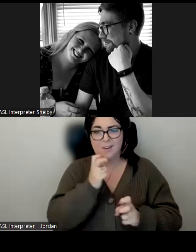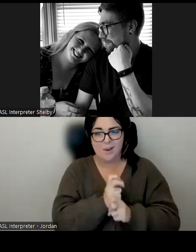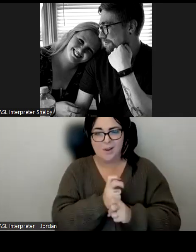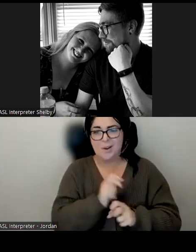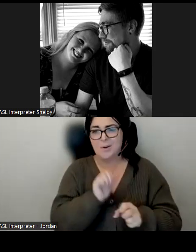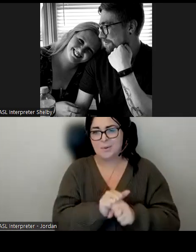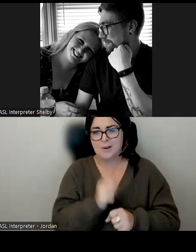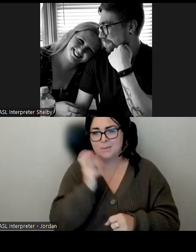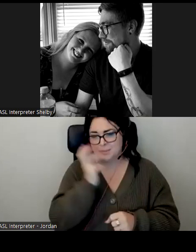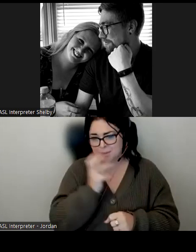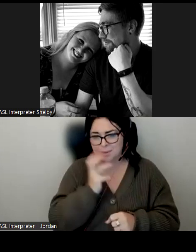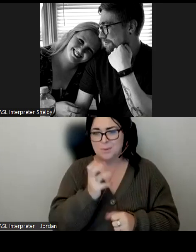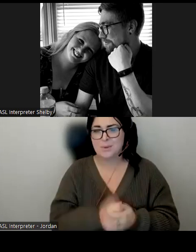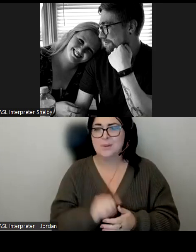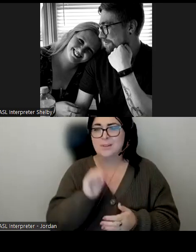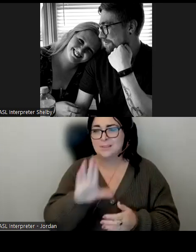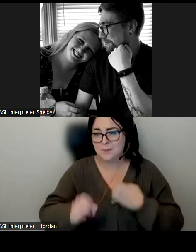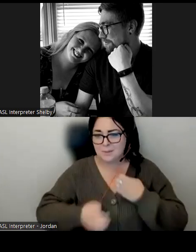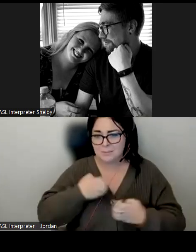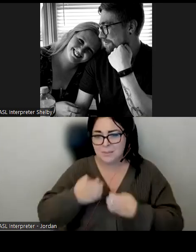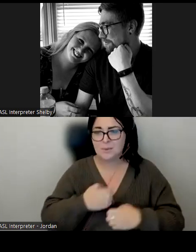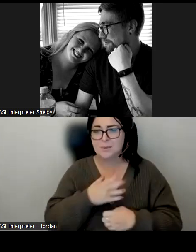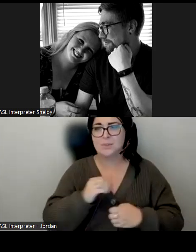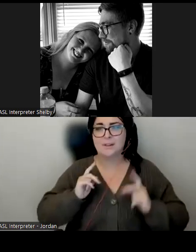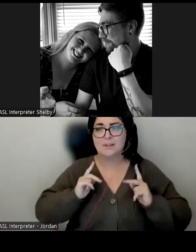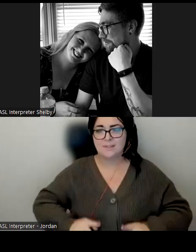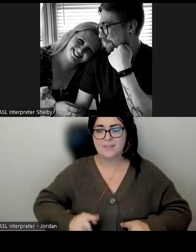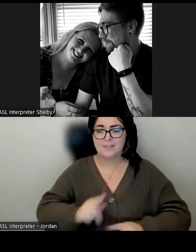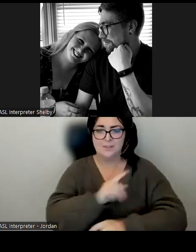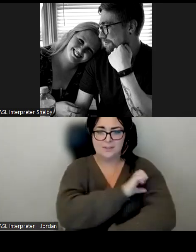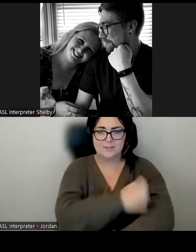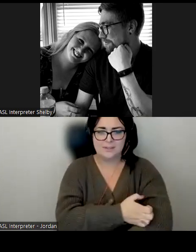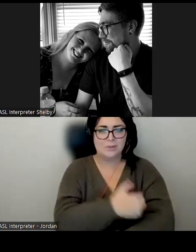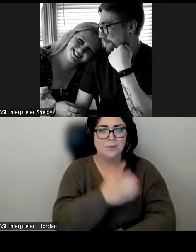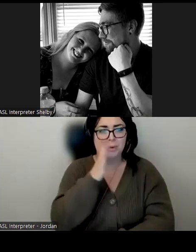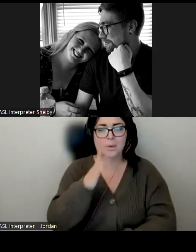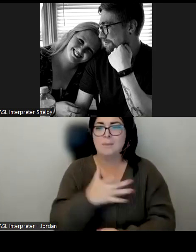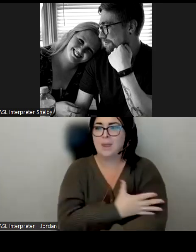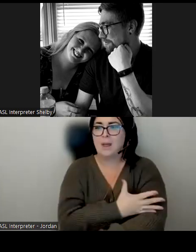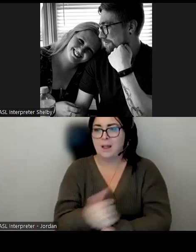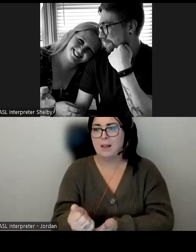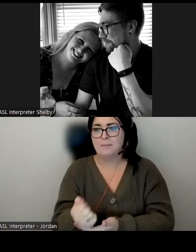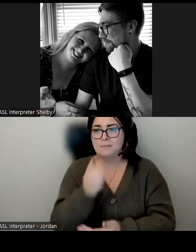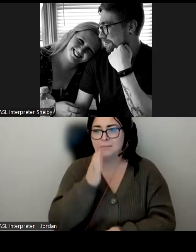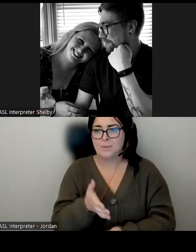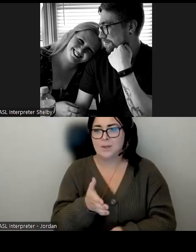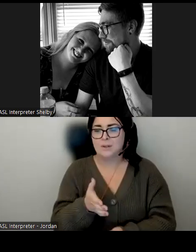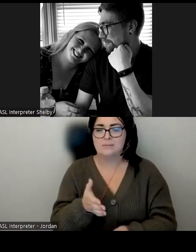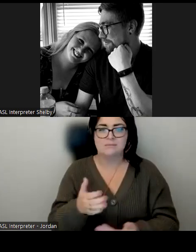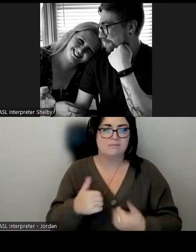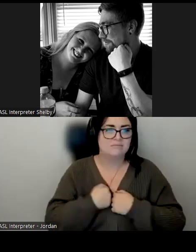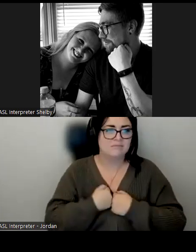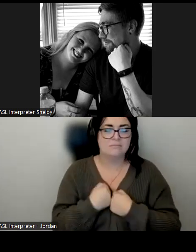of emotional and physical energy. So you will be tired. You will feel